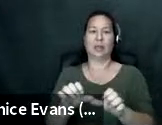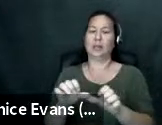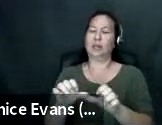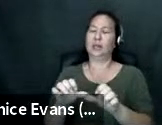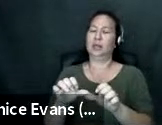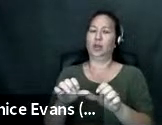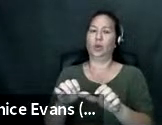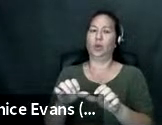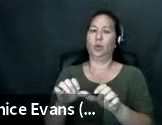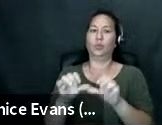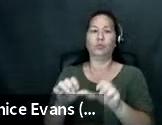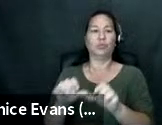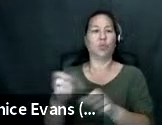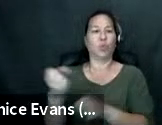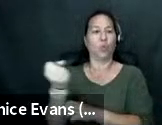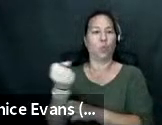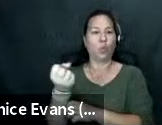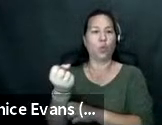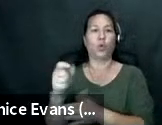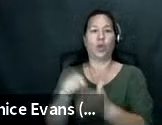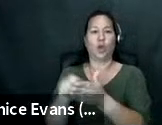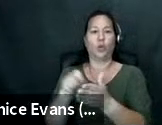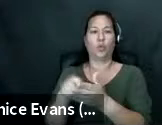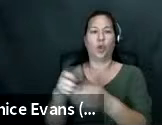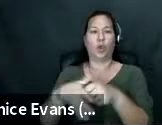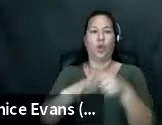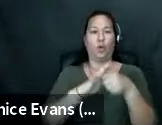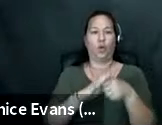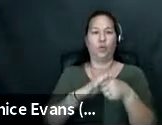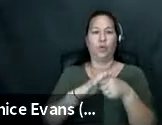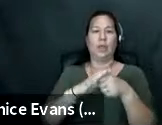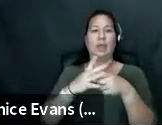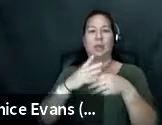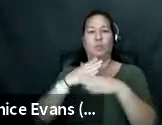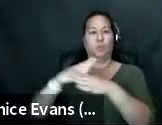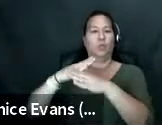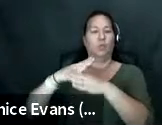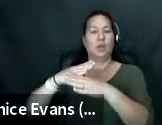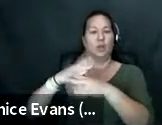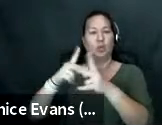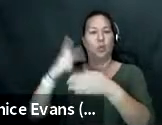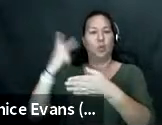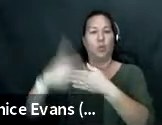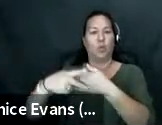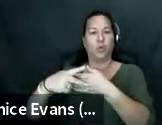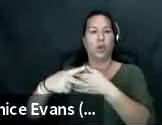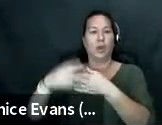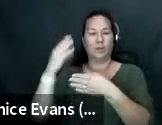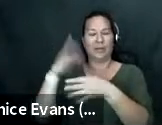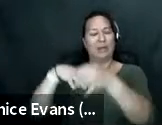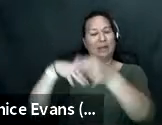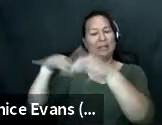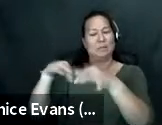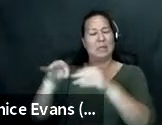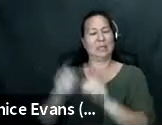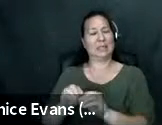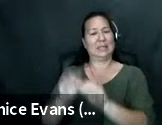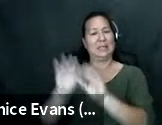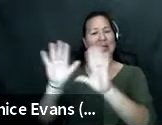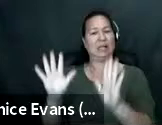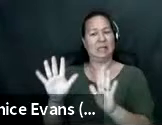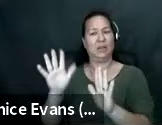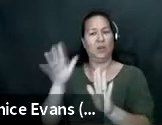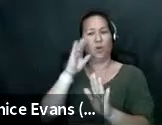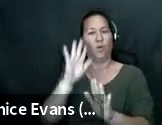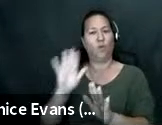COVID-19 prevention program that includes a system of communicating with employees about COVID-19 symptoms and